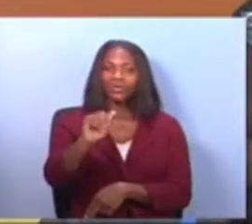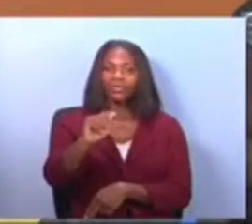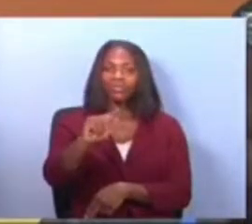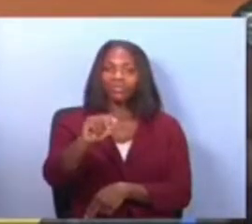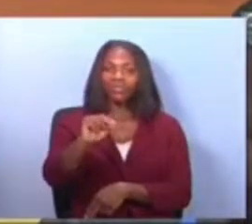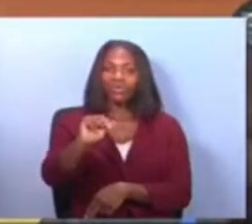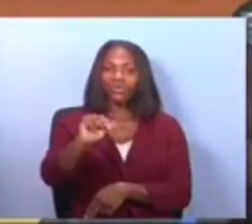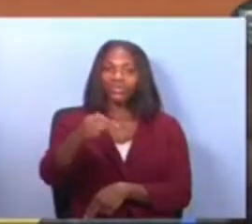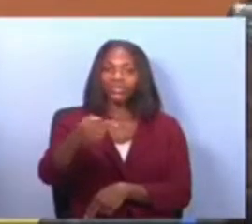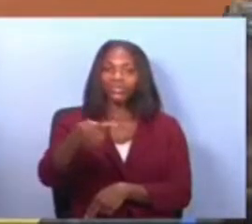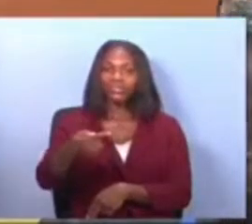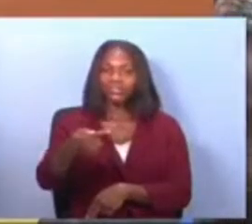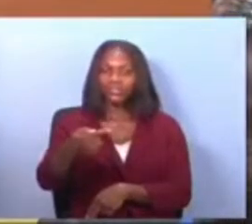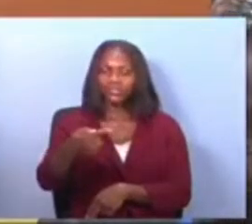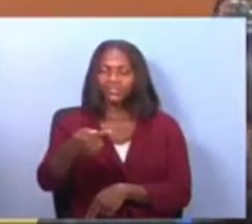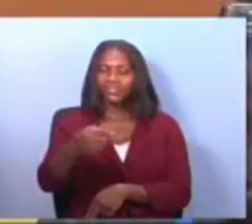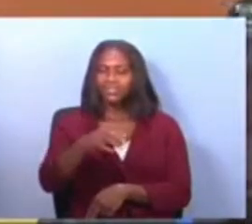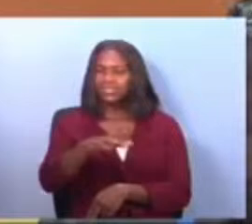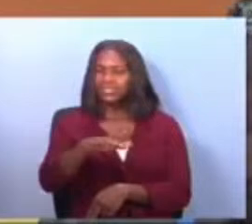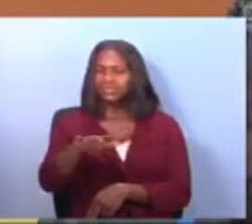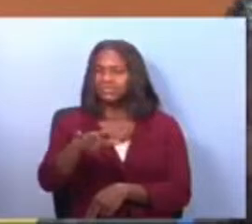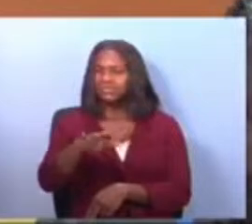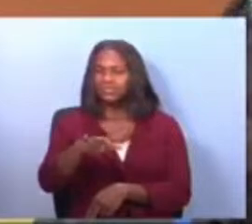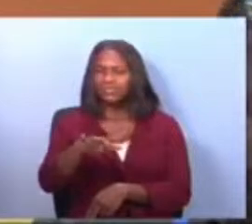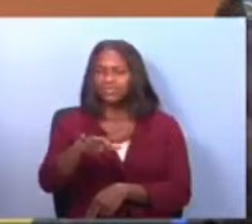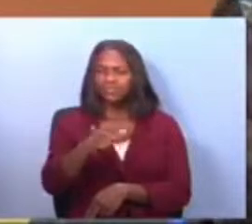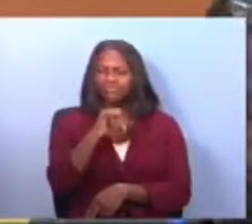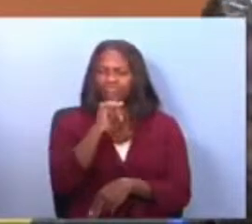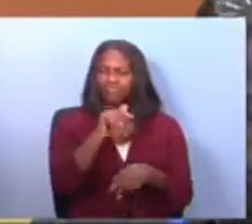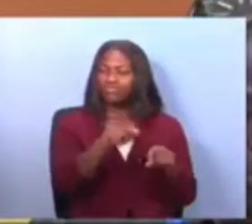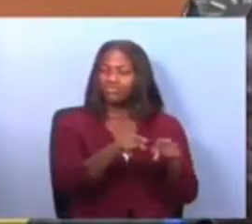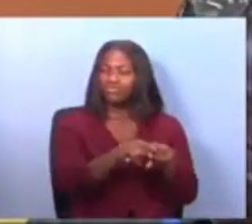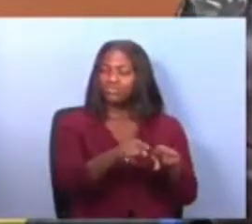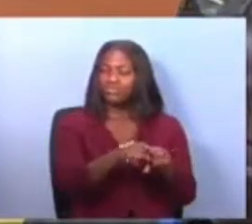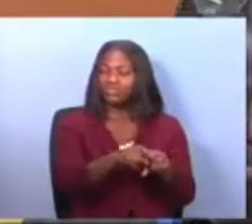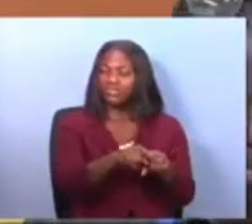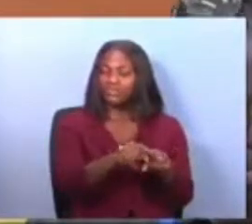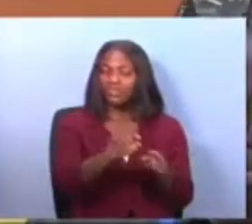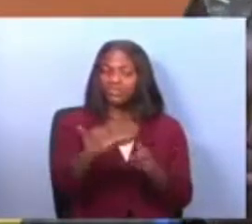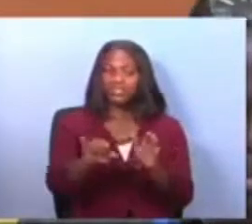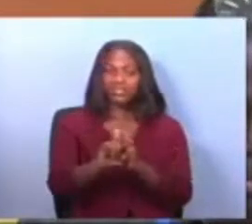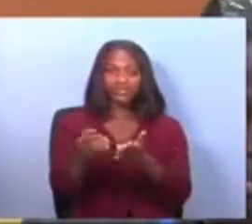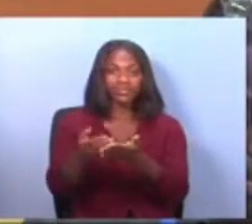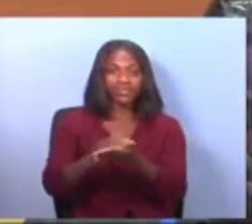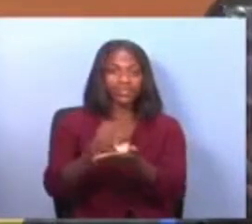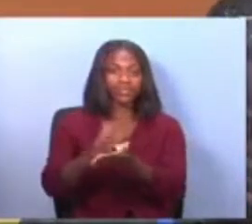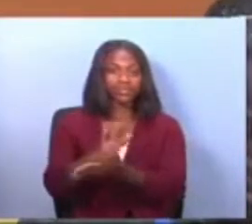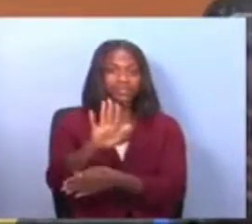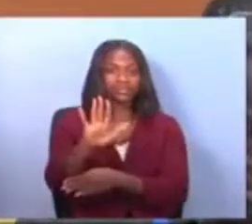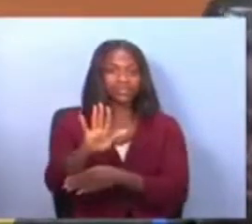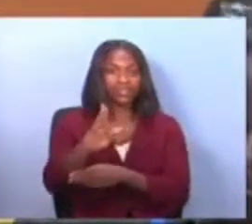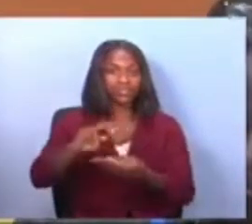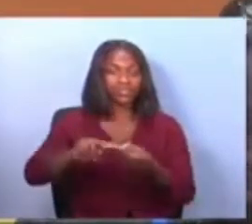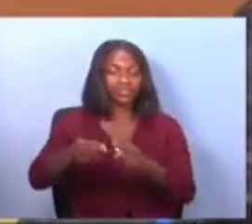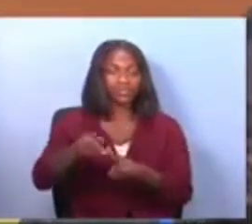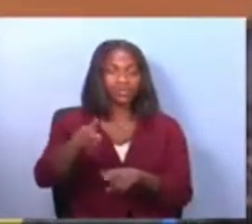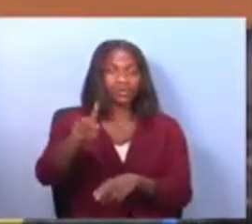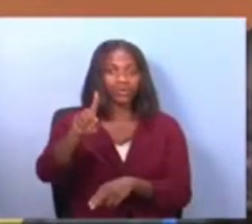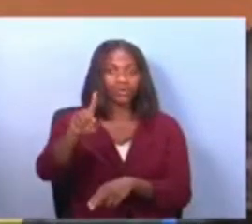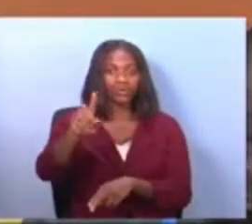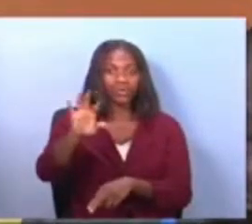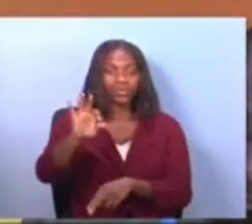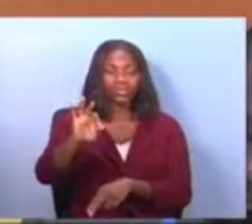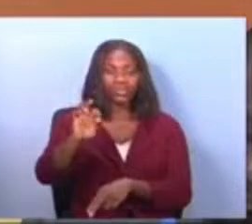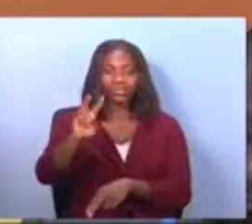is inconsistent with what is captured on page 5, 192. Page 5